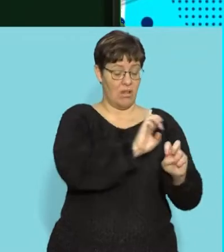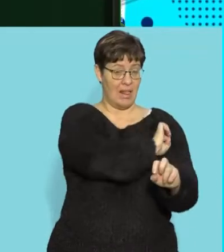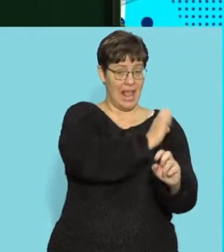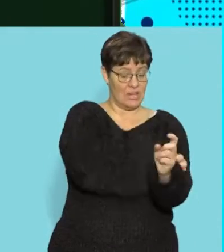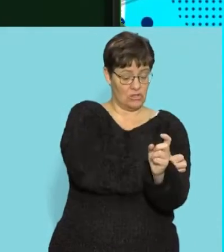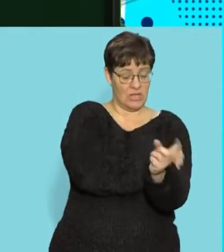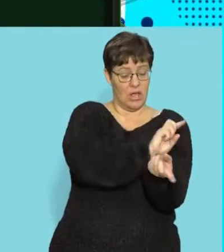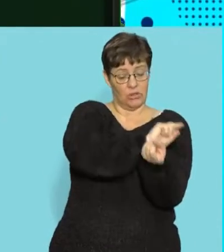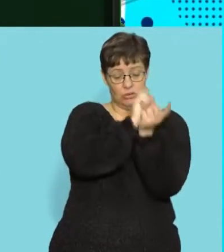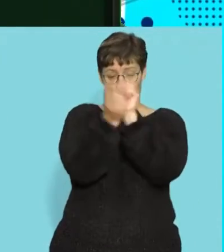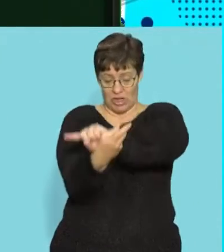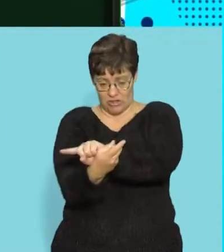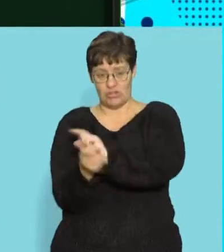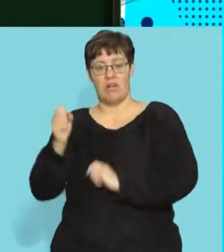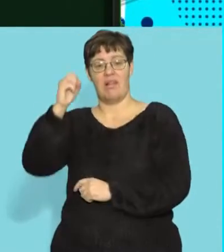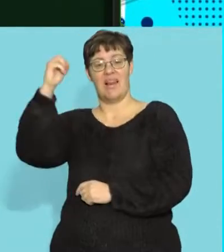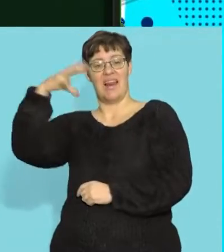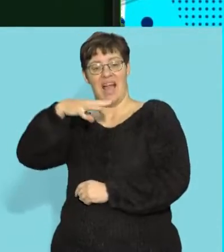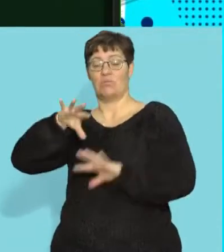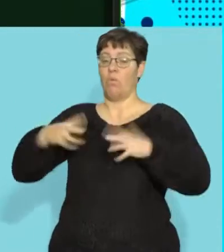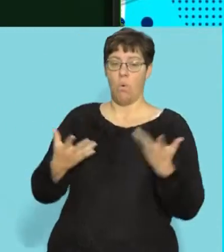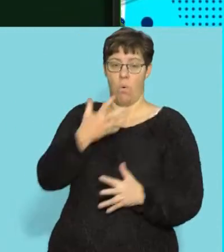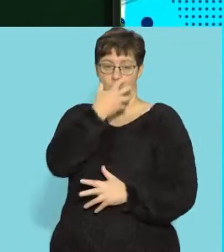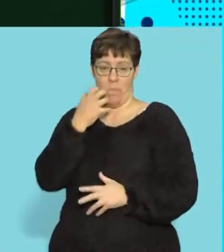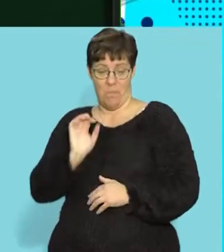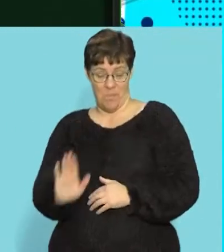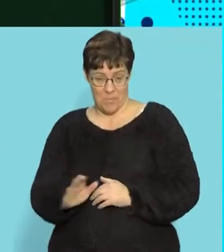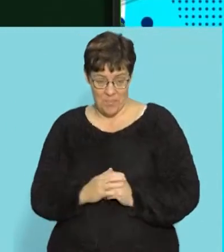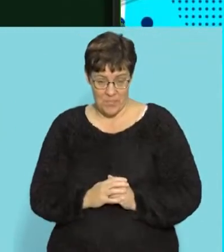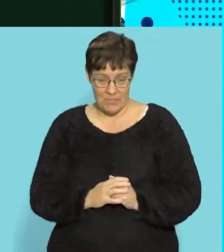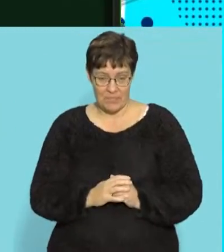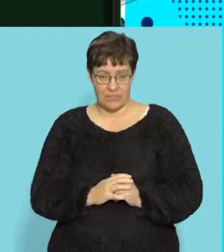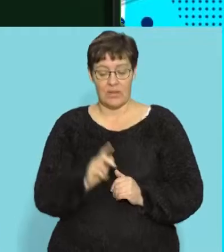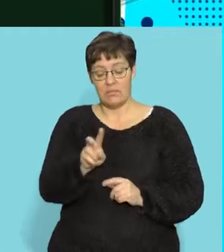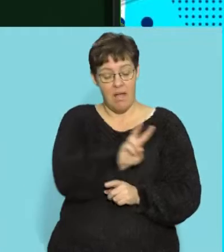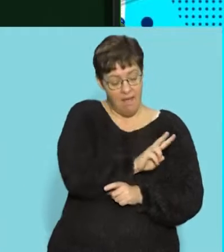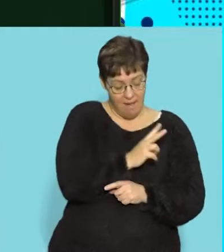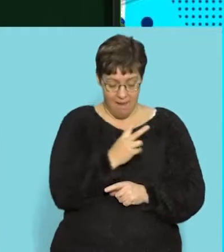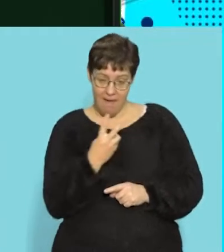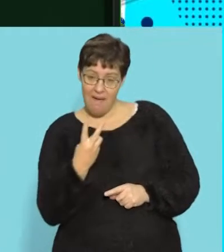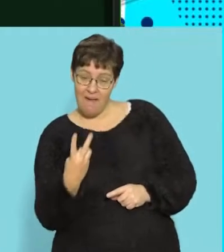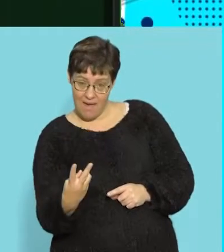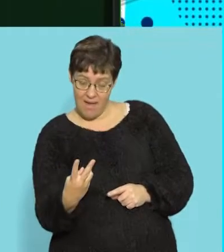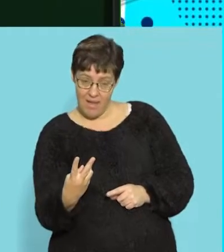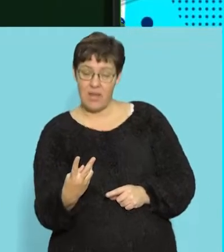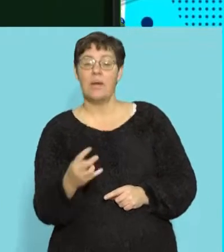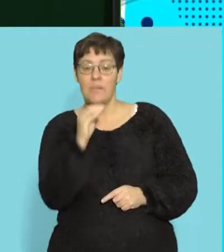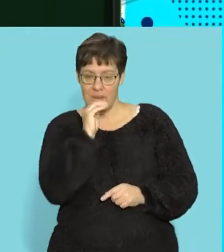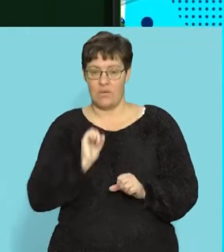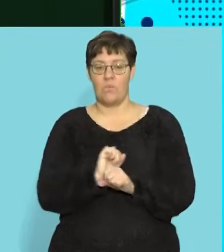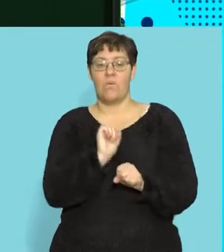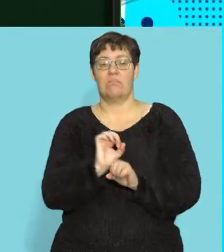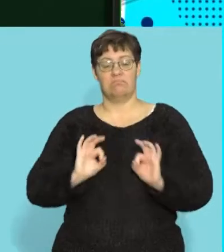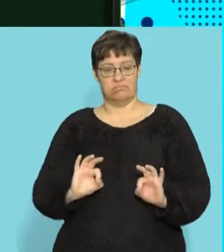into light and maybe some heat. Okay, but as it does that energy transformation, it